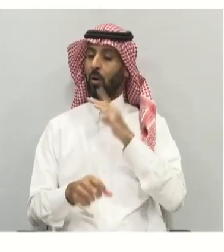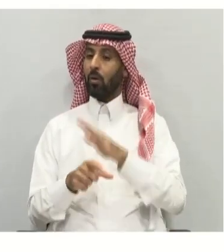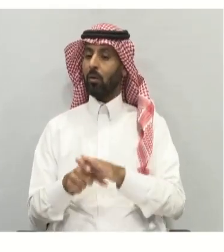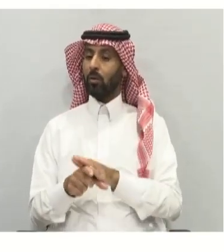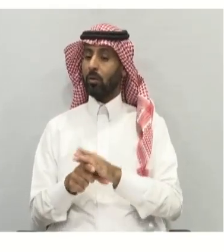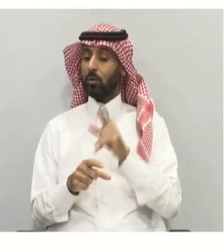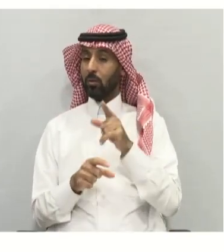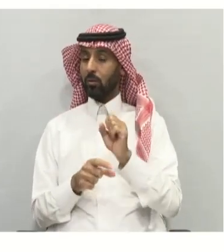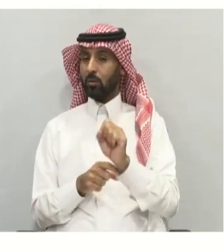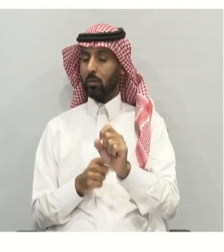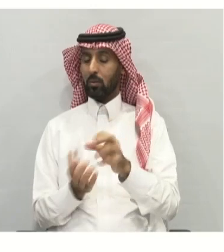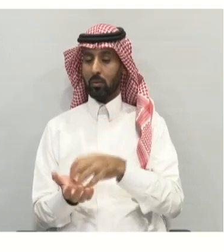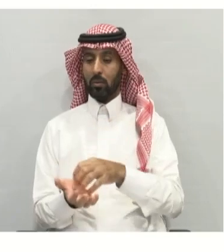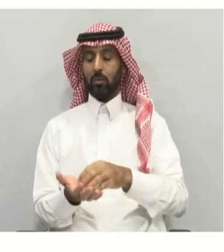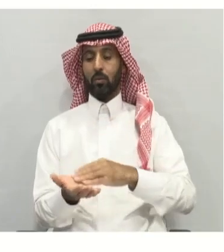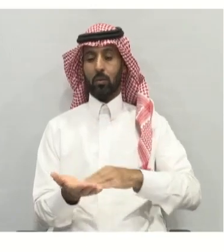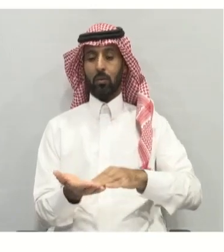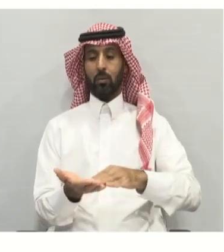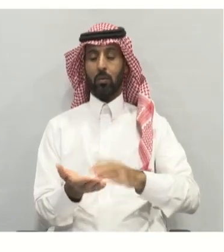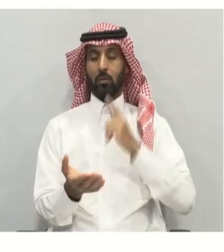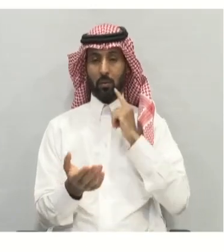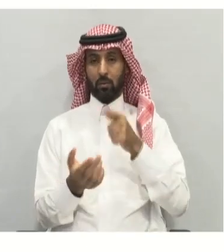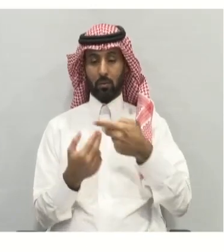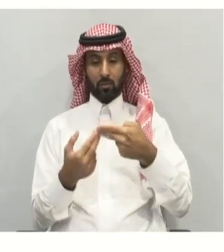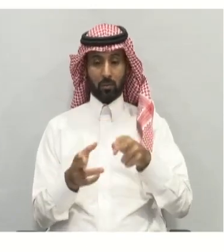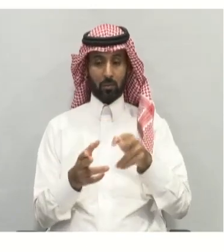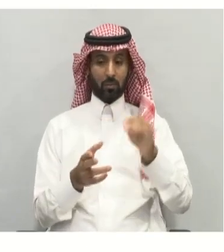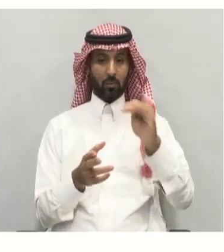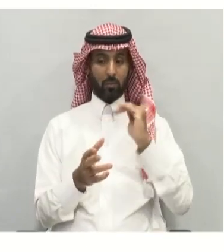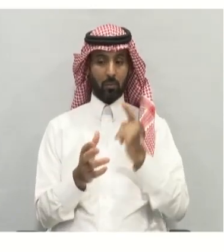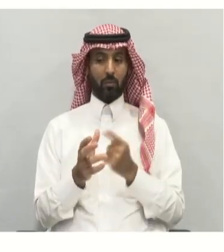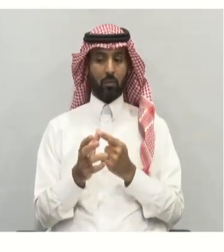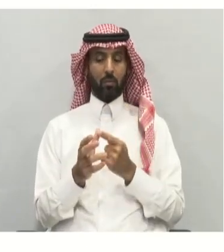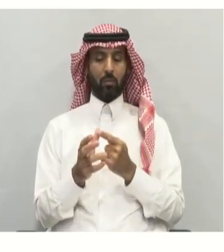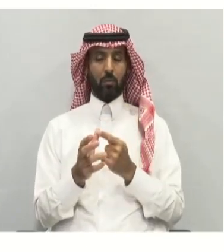your country? And you can start your answer by these